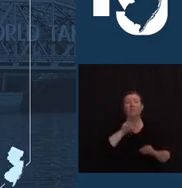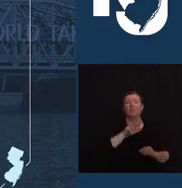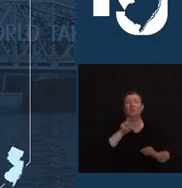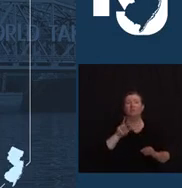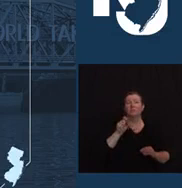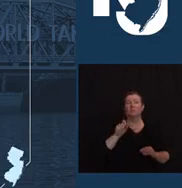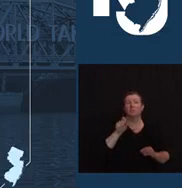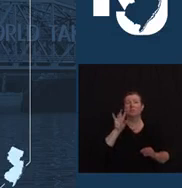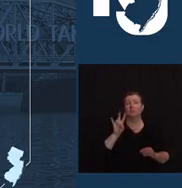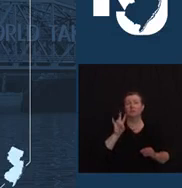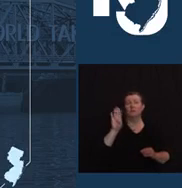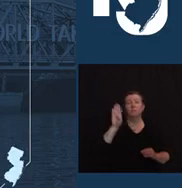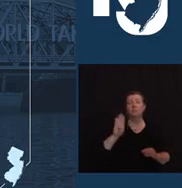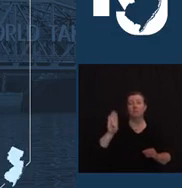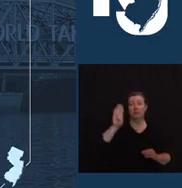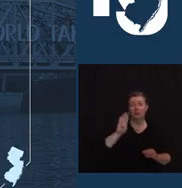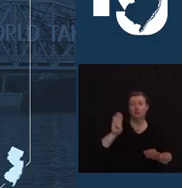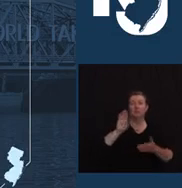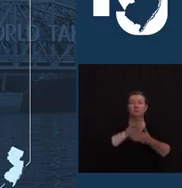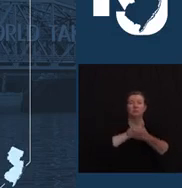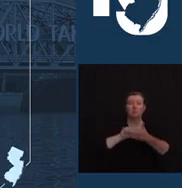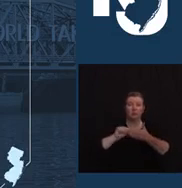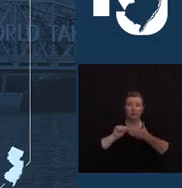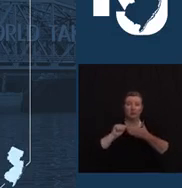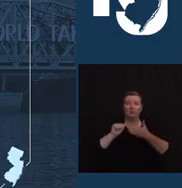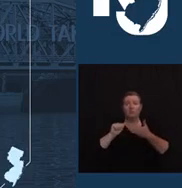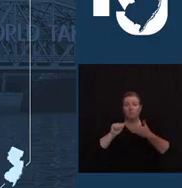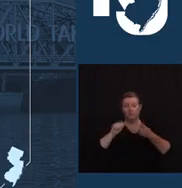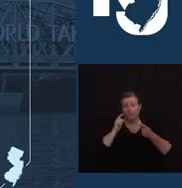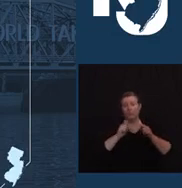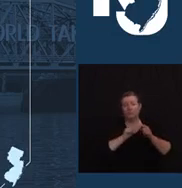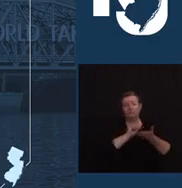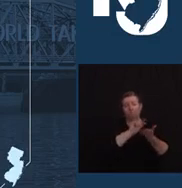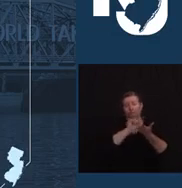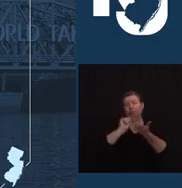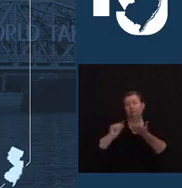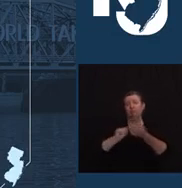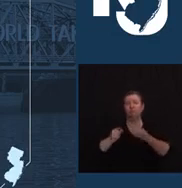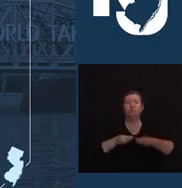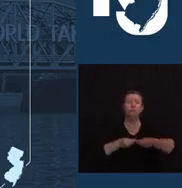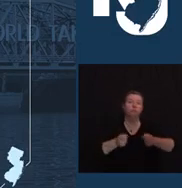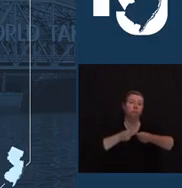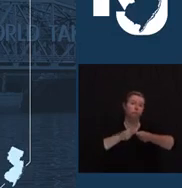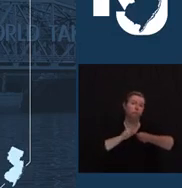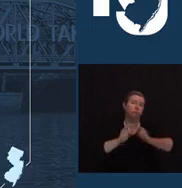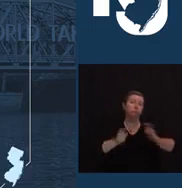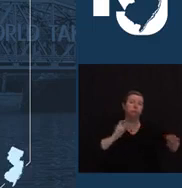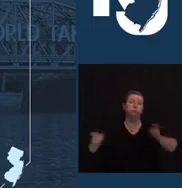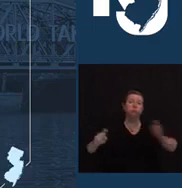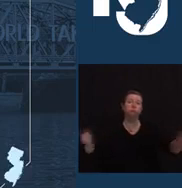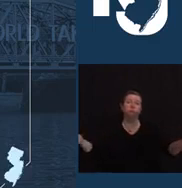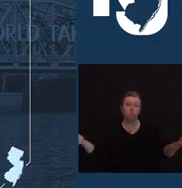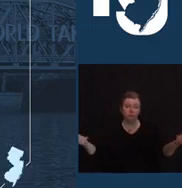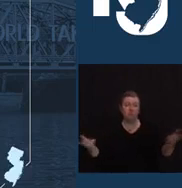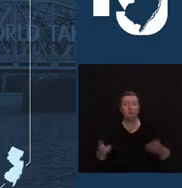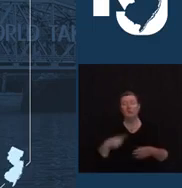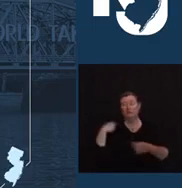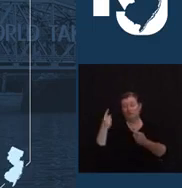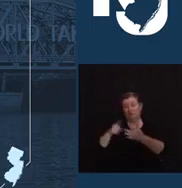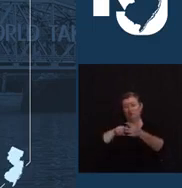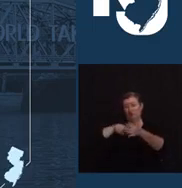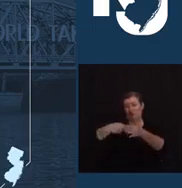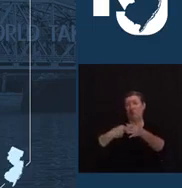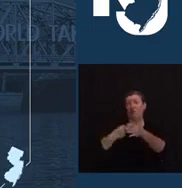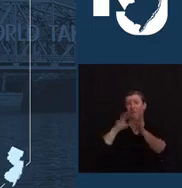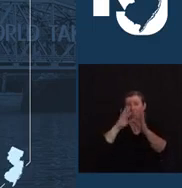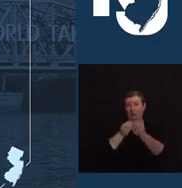accounts of nearly 1.6 million New Jerseyans since the start of the pandemic, of which $25 billion have been